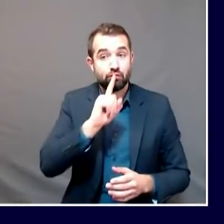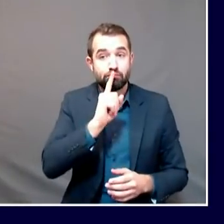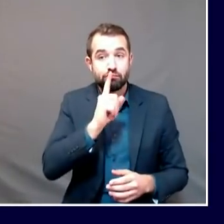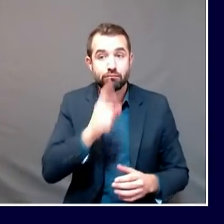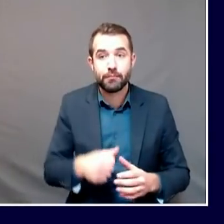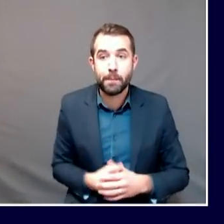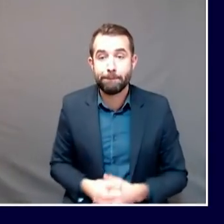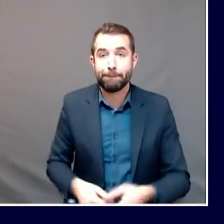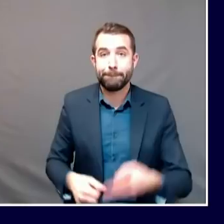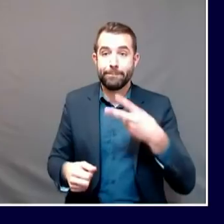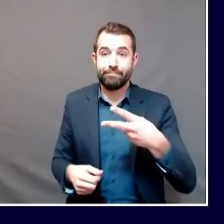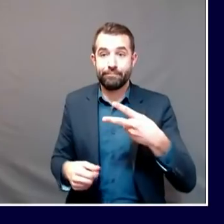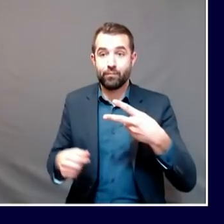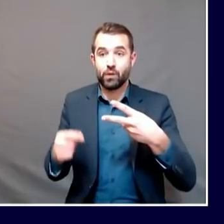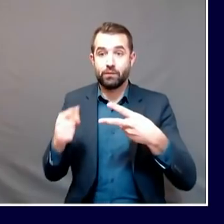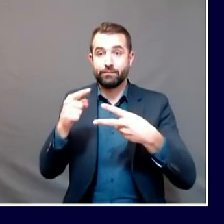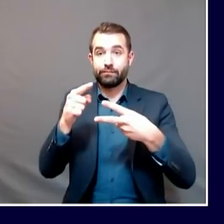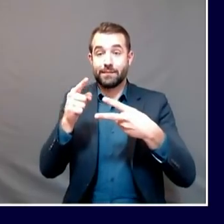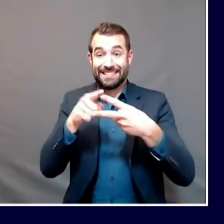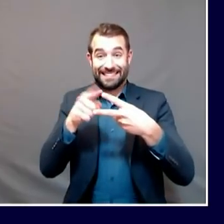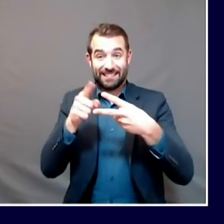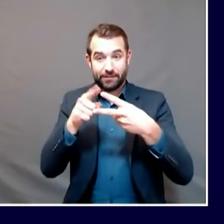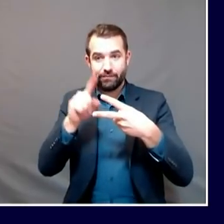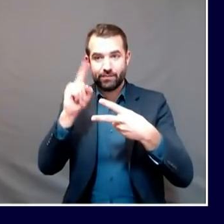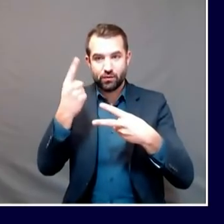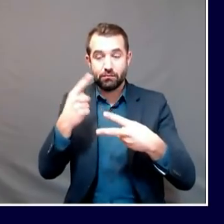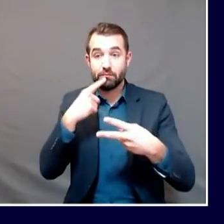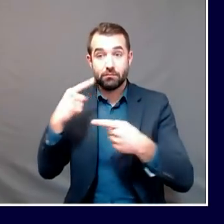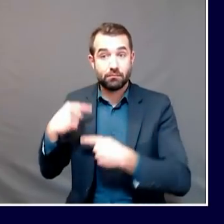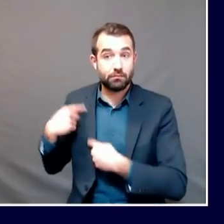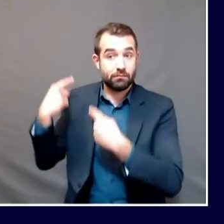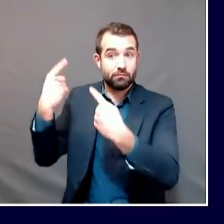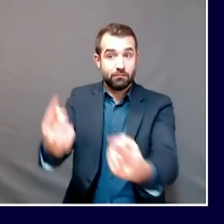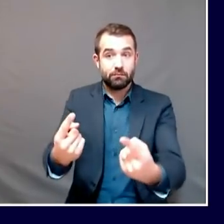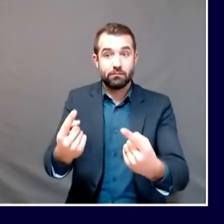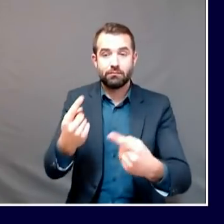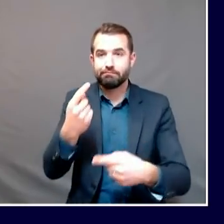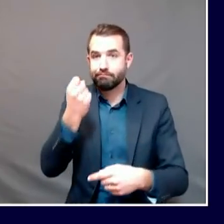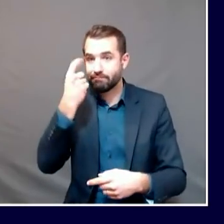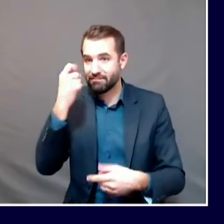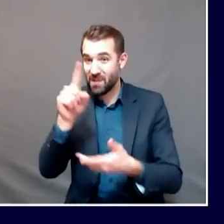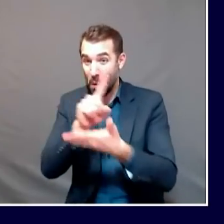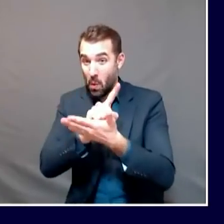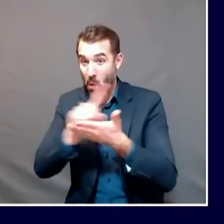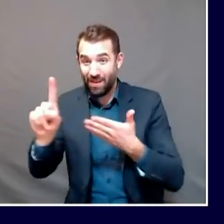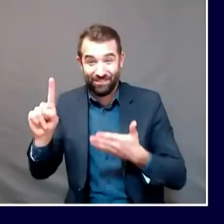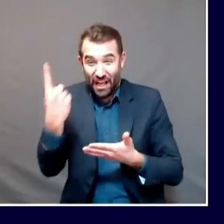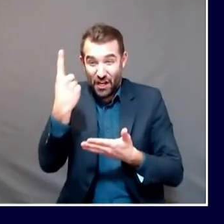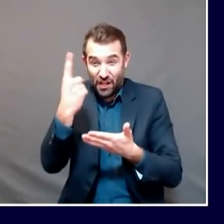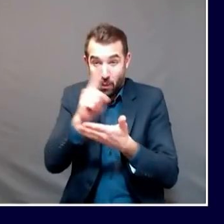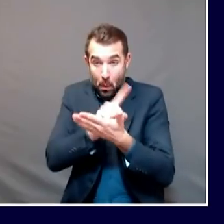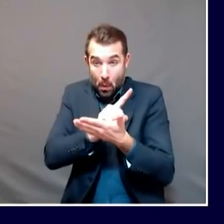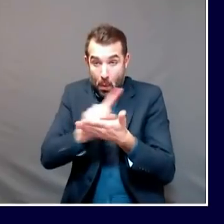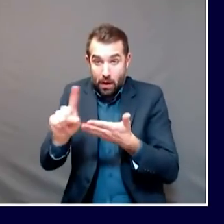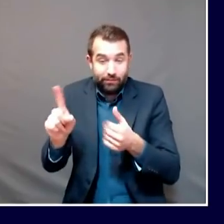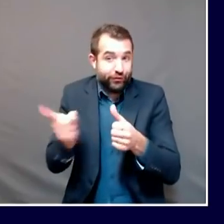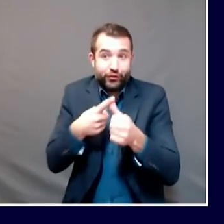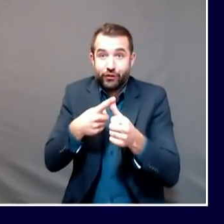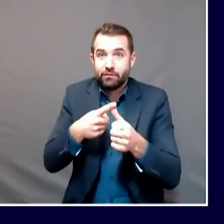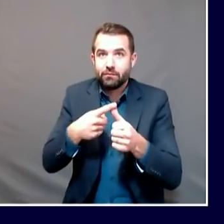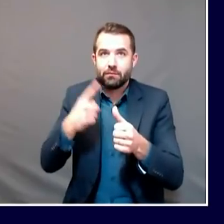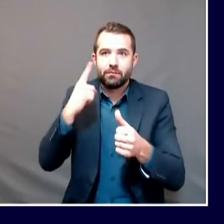order. Thus far, given that this is week one of what will be a multi-week vaccination